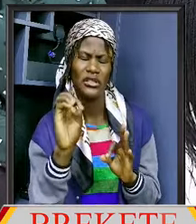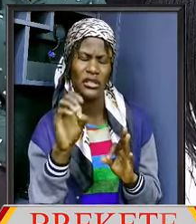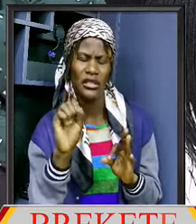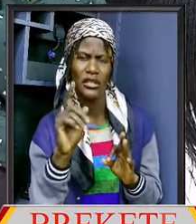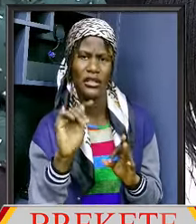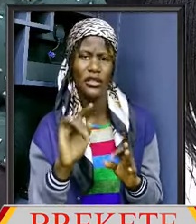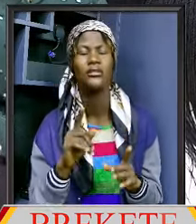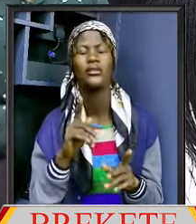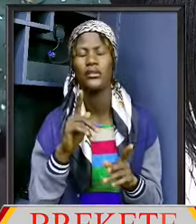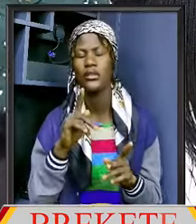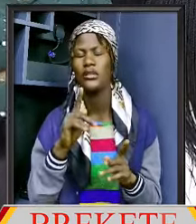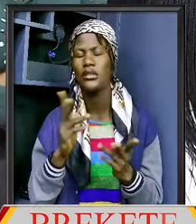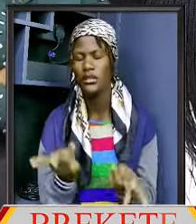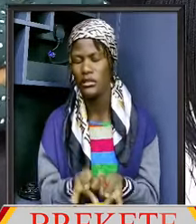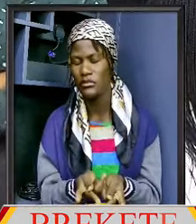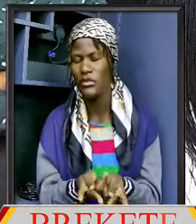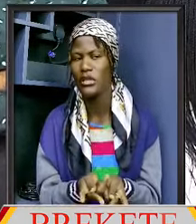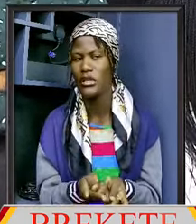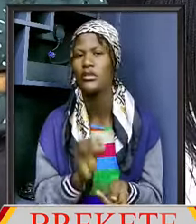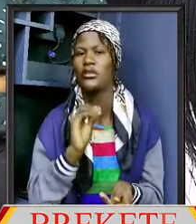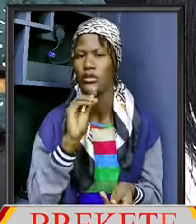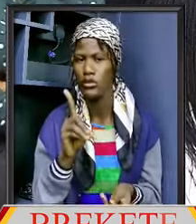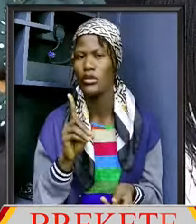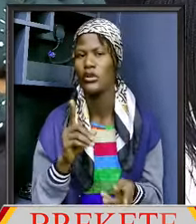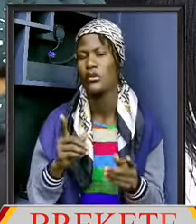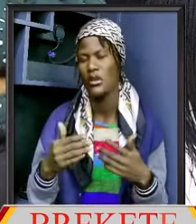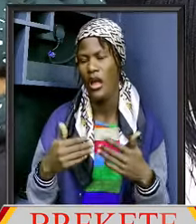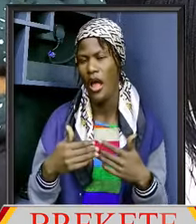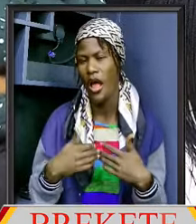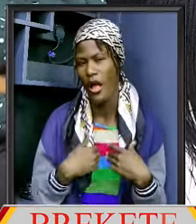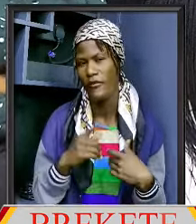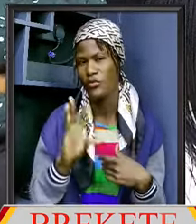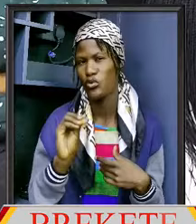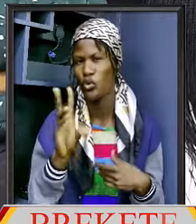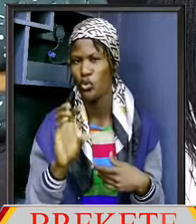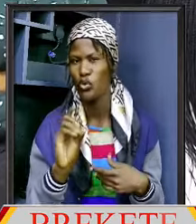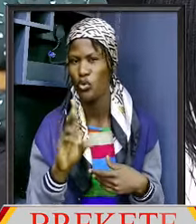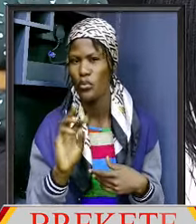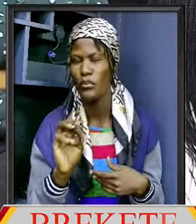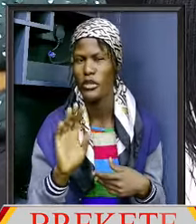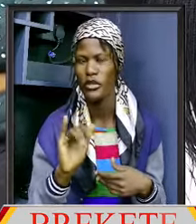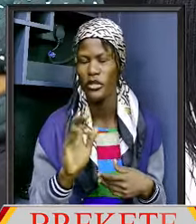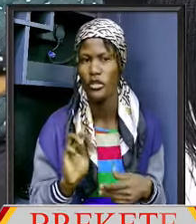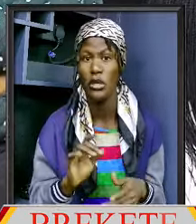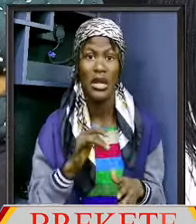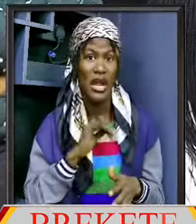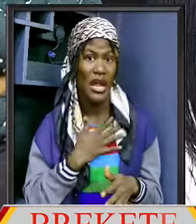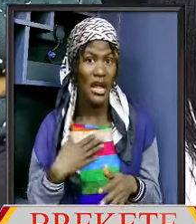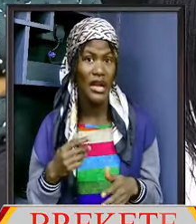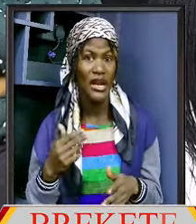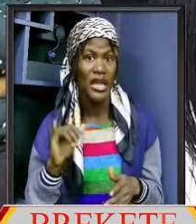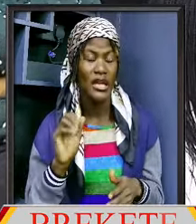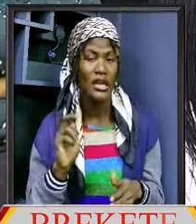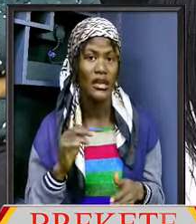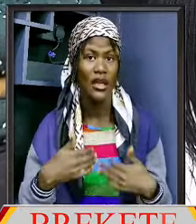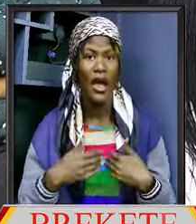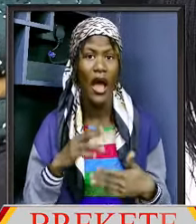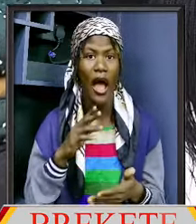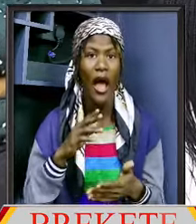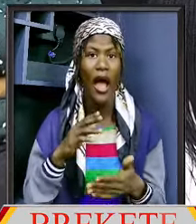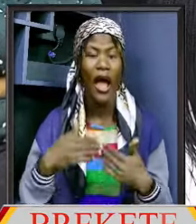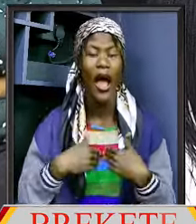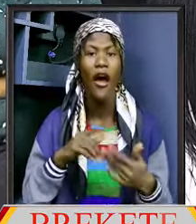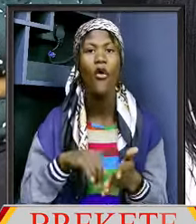place. Bill, like I say, he get documentation. Government knows say they. And they get what they supposed to get. that one and for the